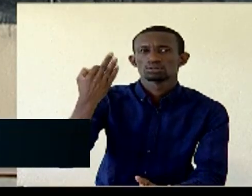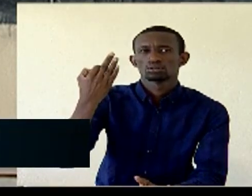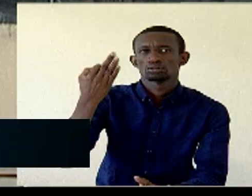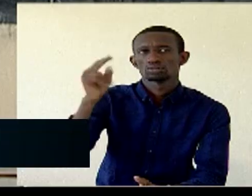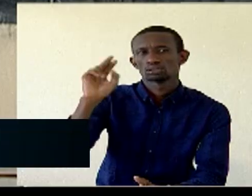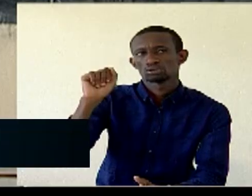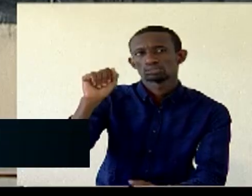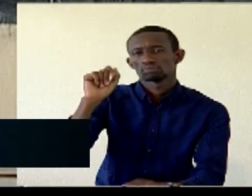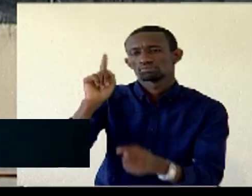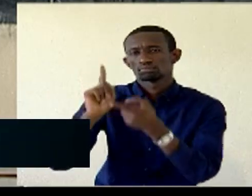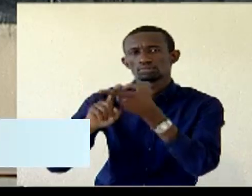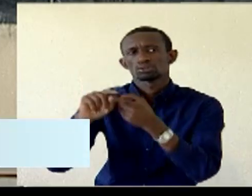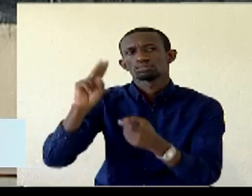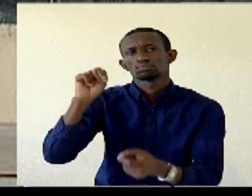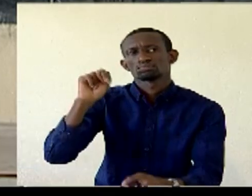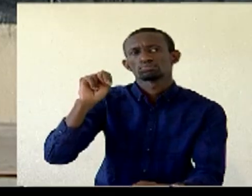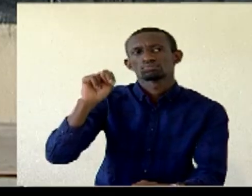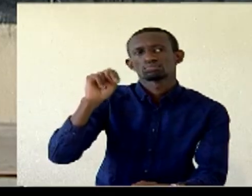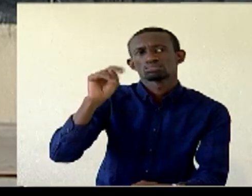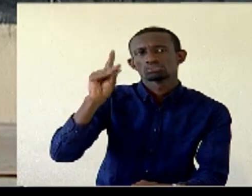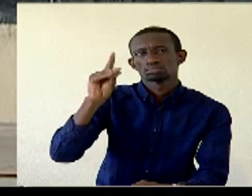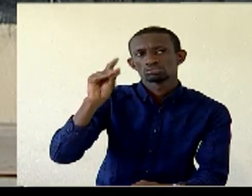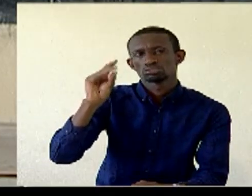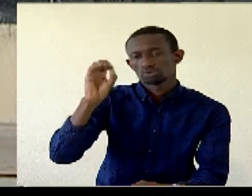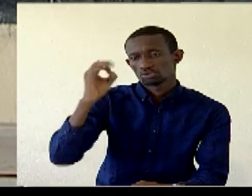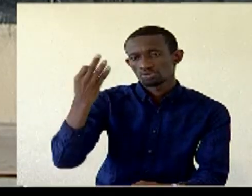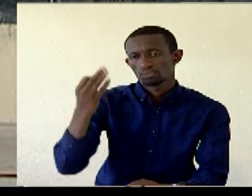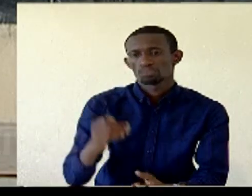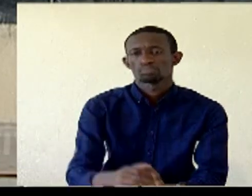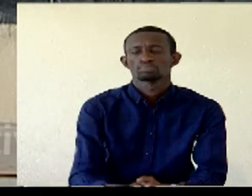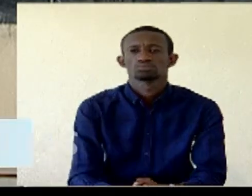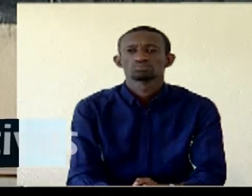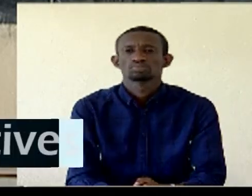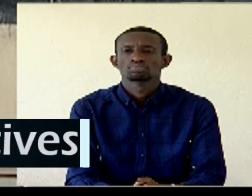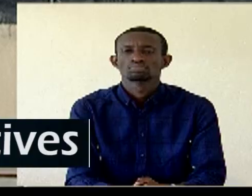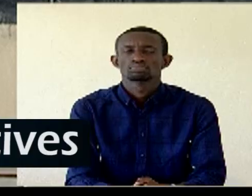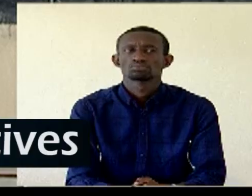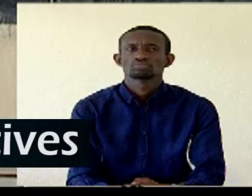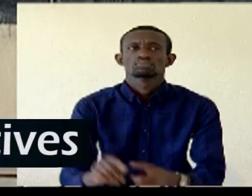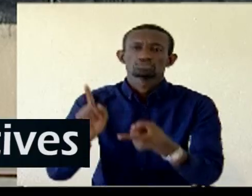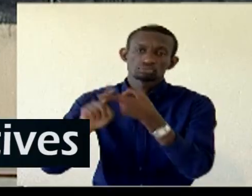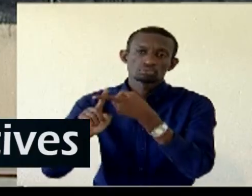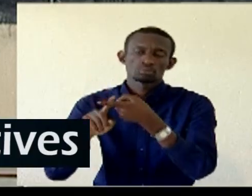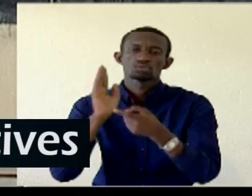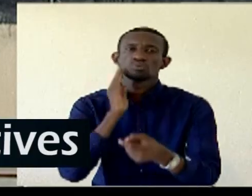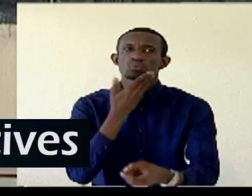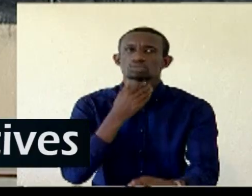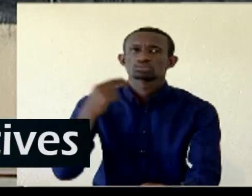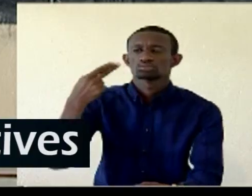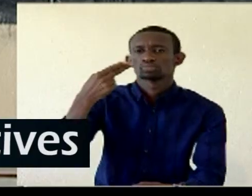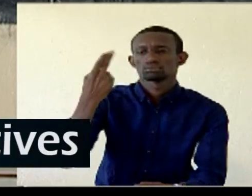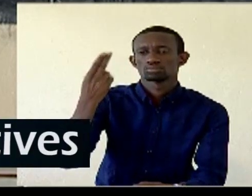CH3NH2 plus the sodium carbonate and plus the water and